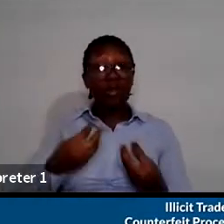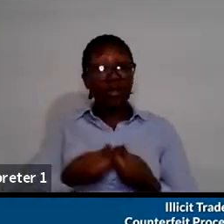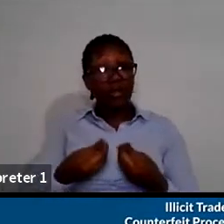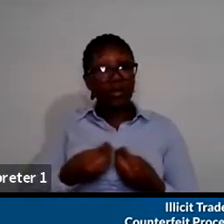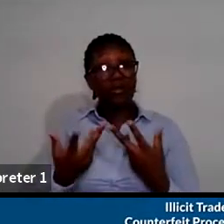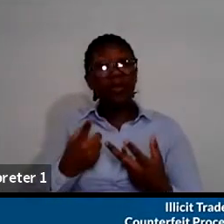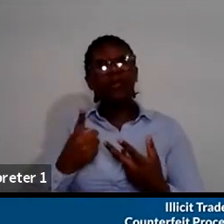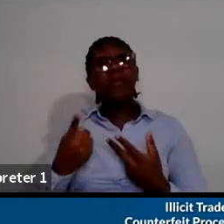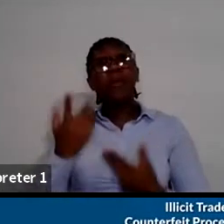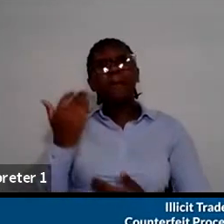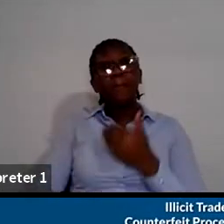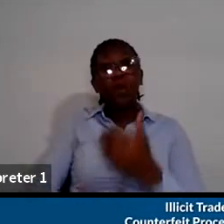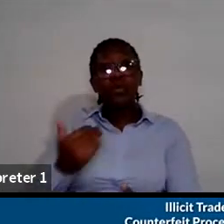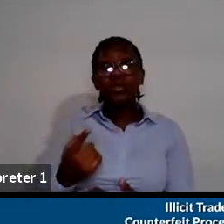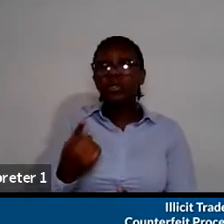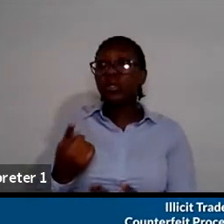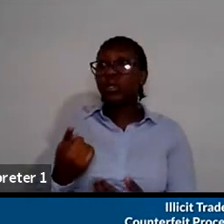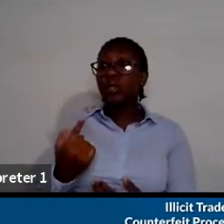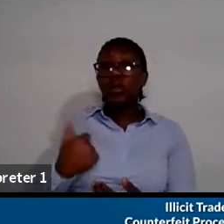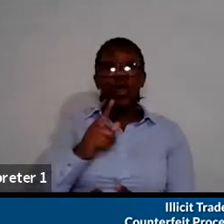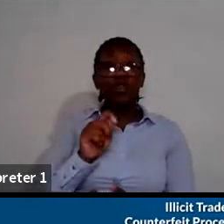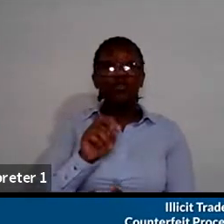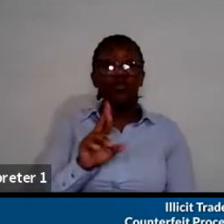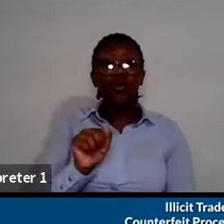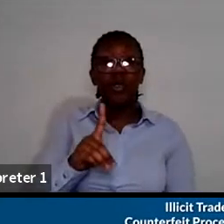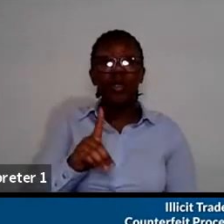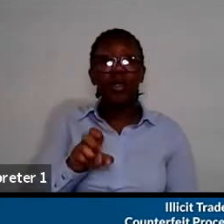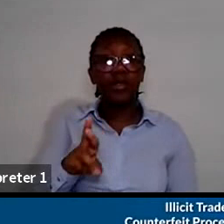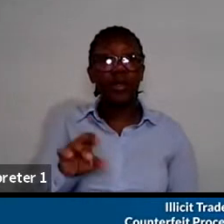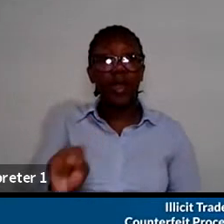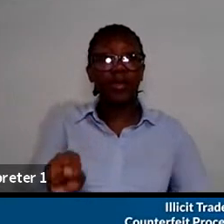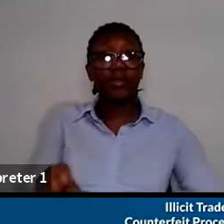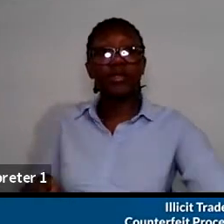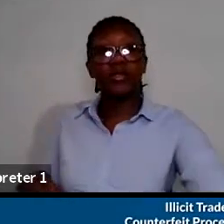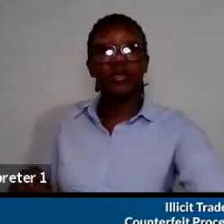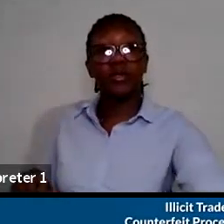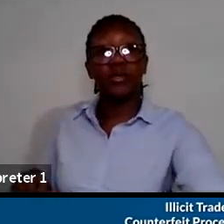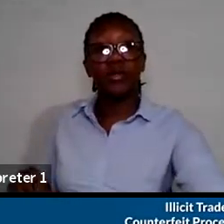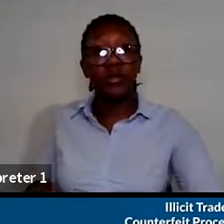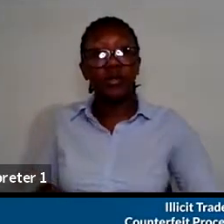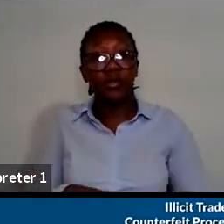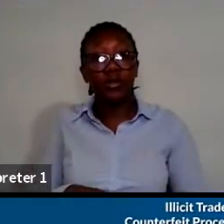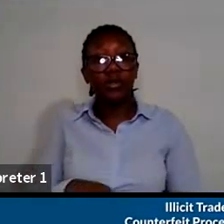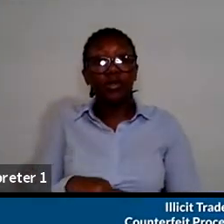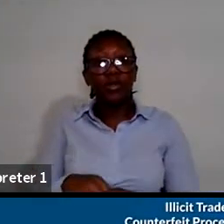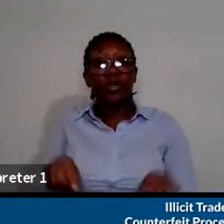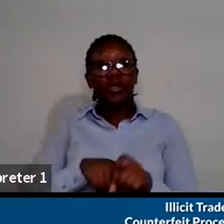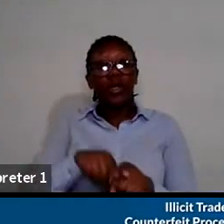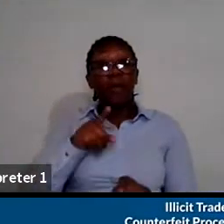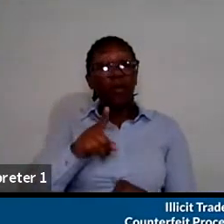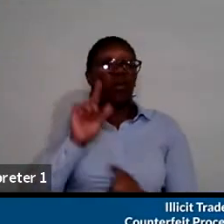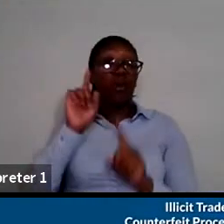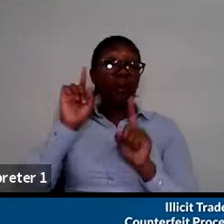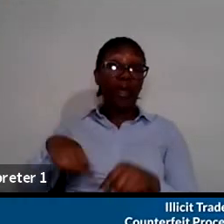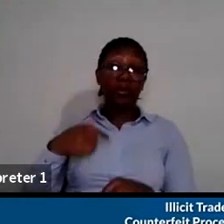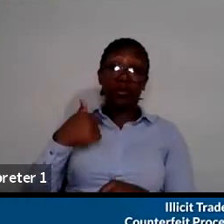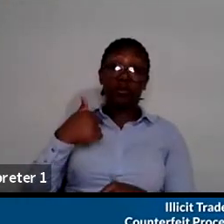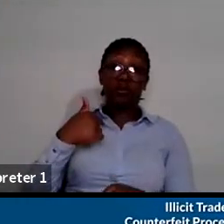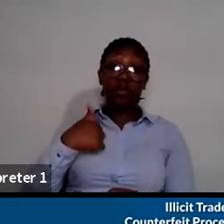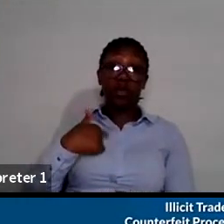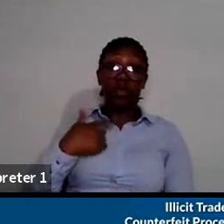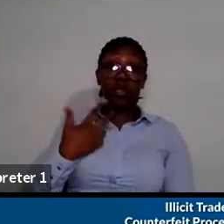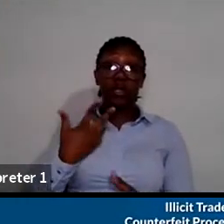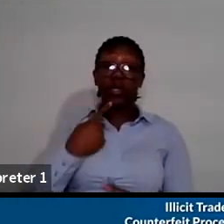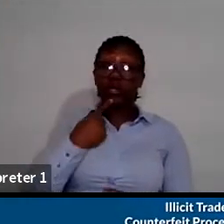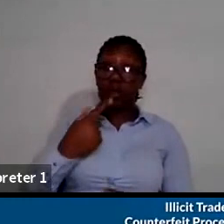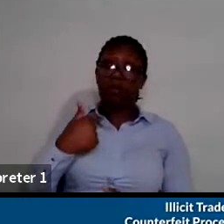that traders or manufacturers are required to declare or to